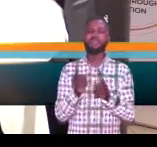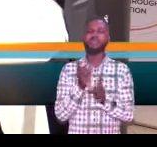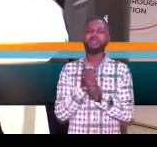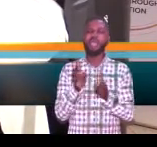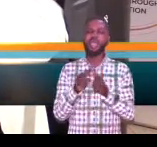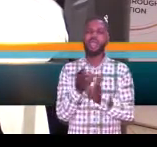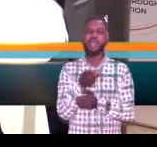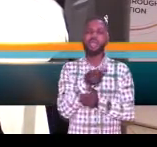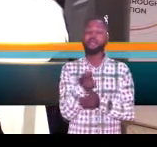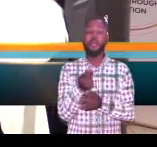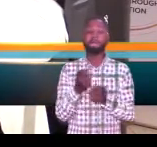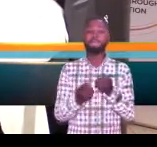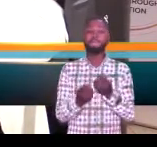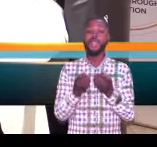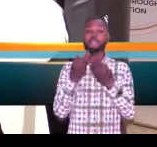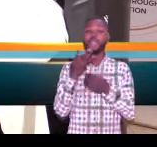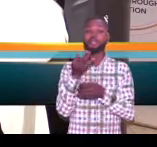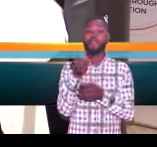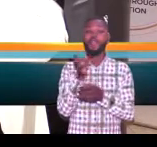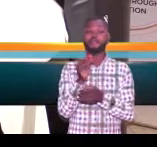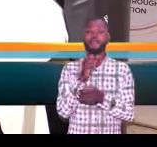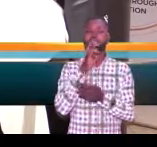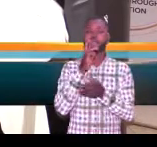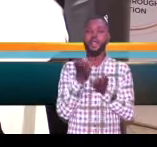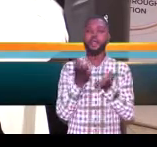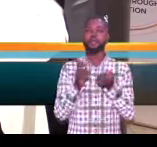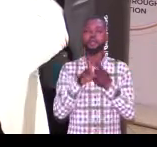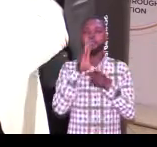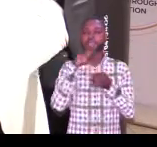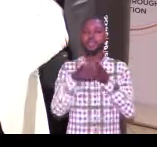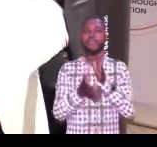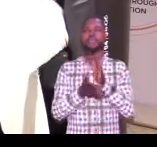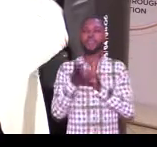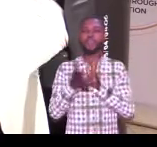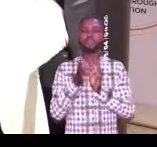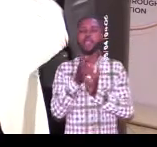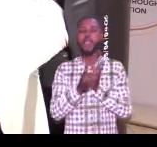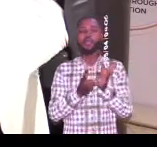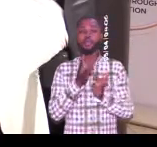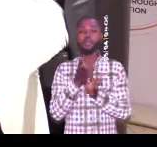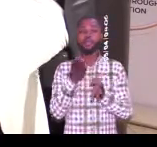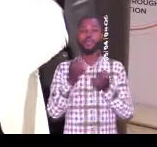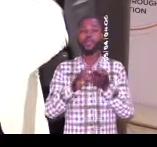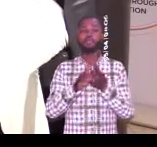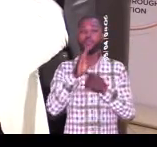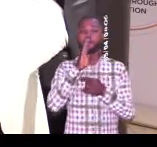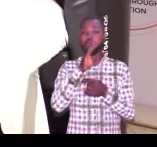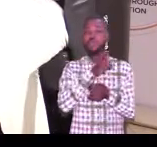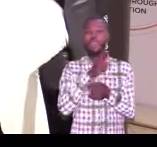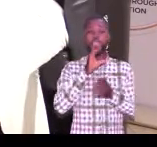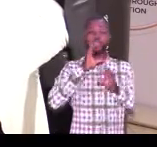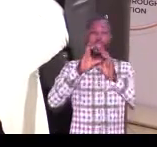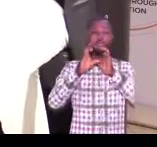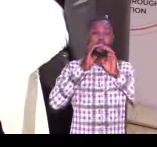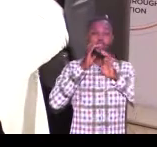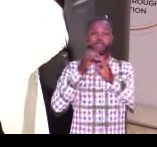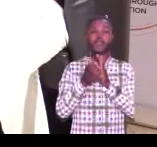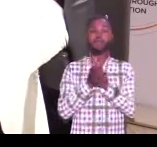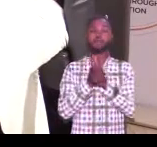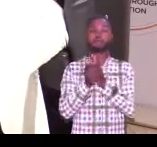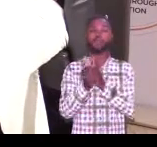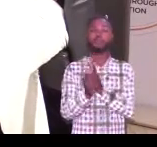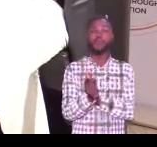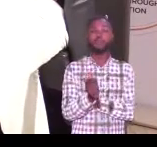few. Definitely. Majority are into the technological world. They want to be a communication